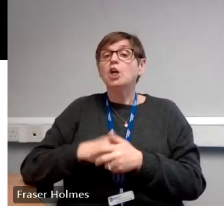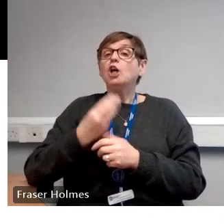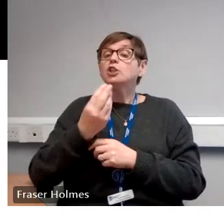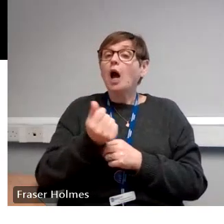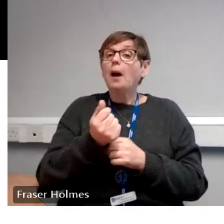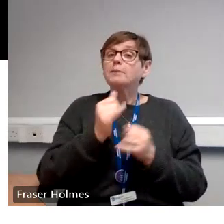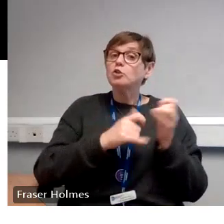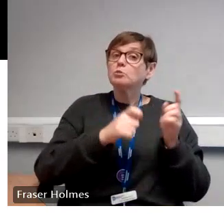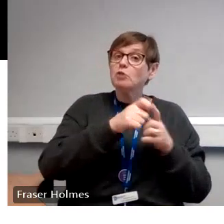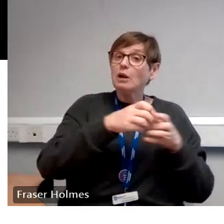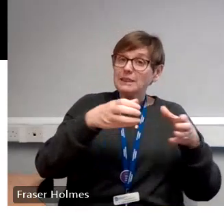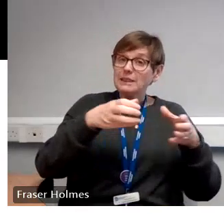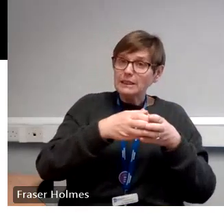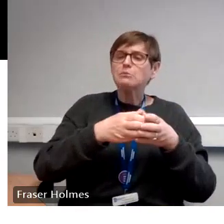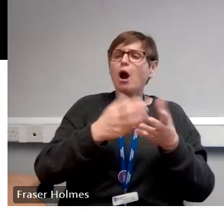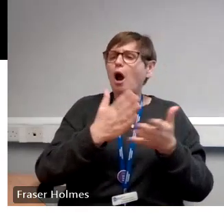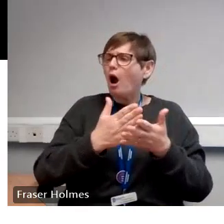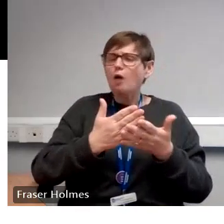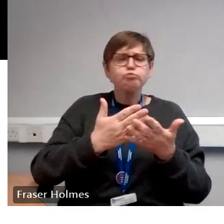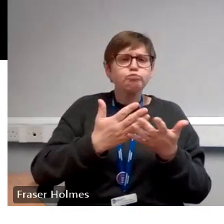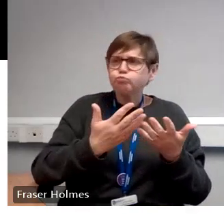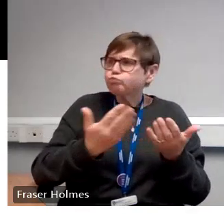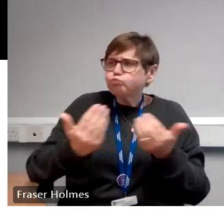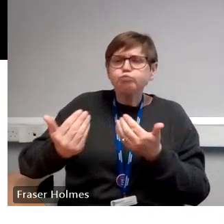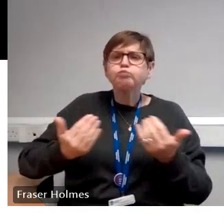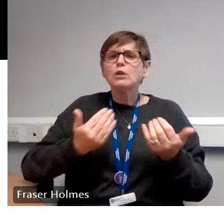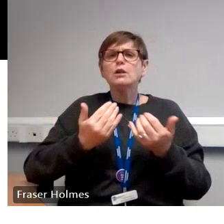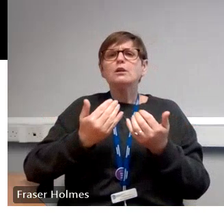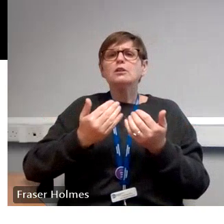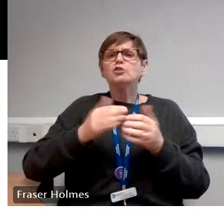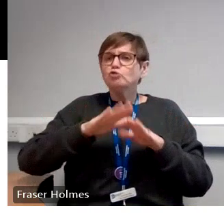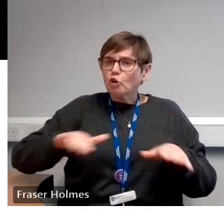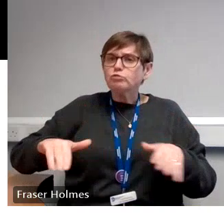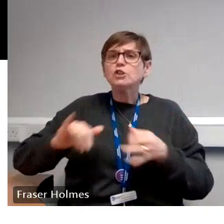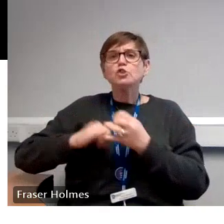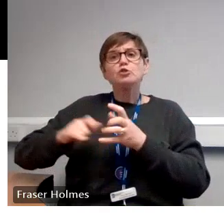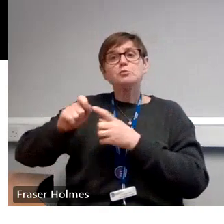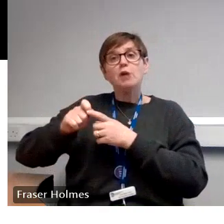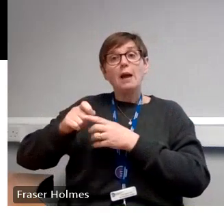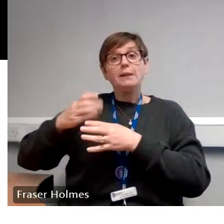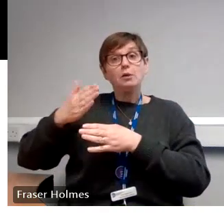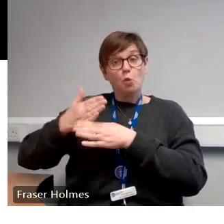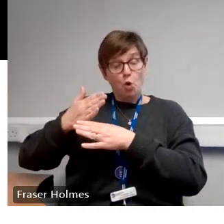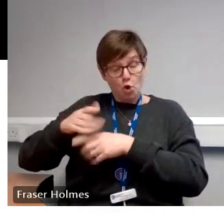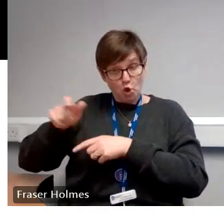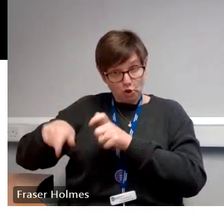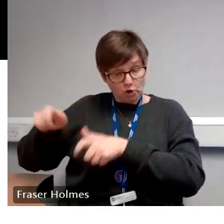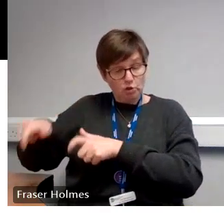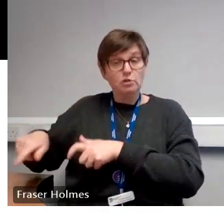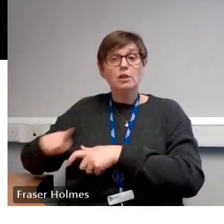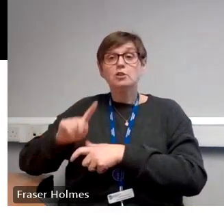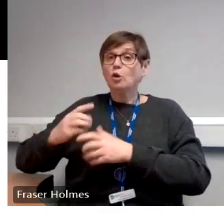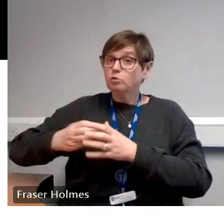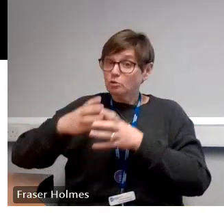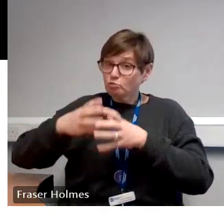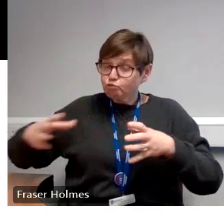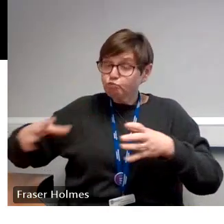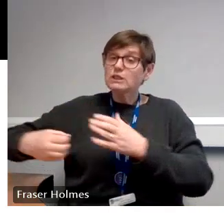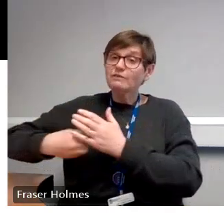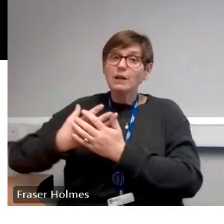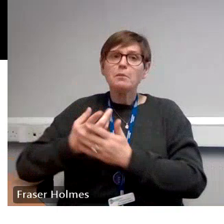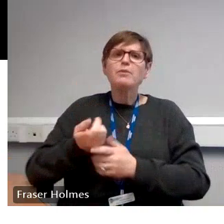prescribing teams are embracing children's social prescribing link workers. It's something that is developing and growing. Now, the other one, the orange box on the